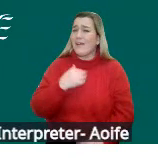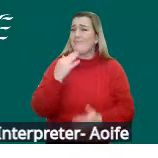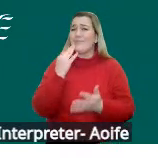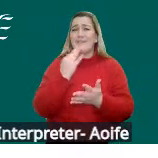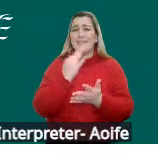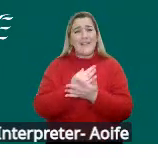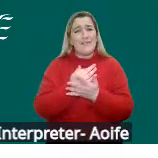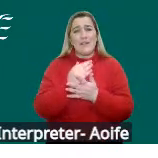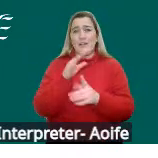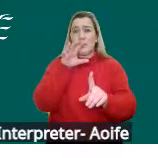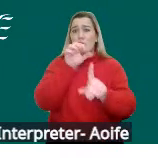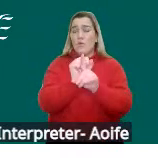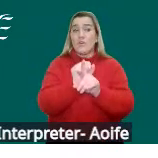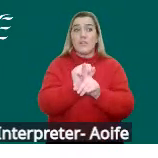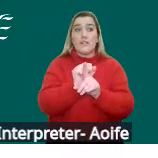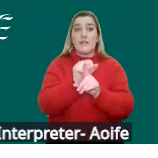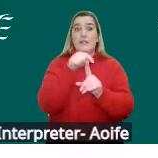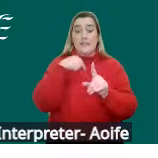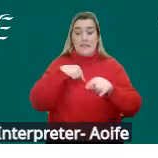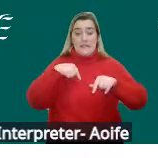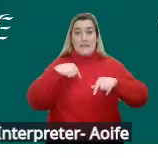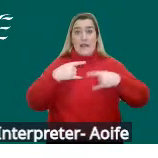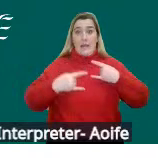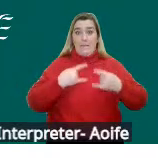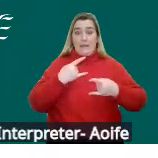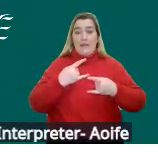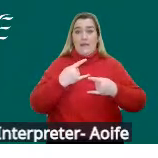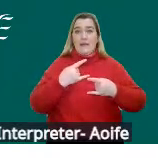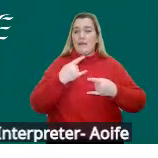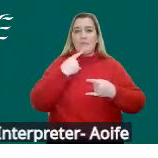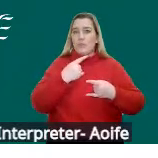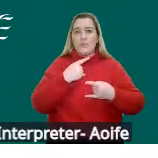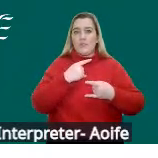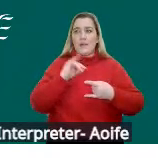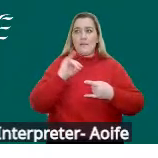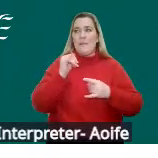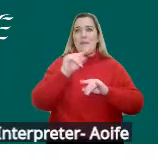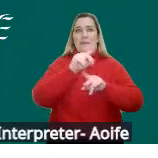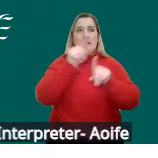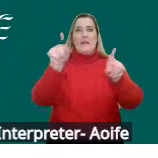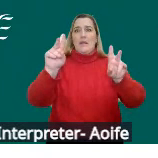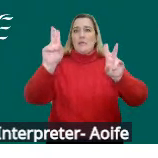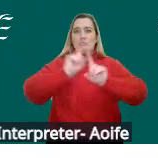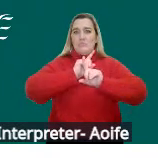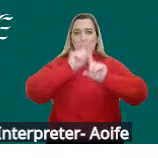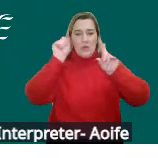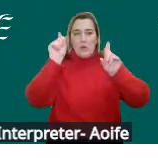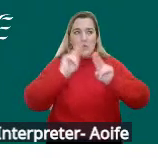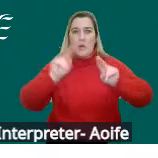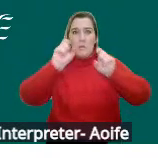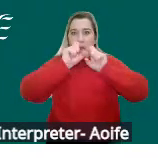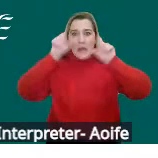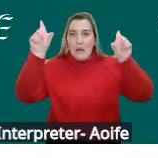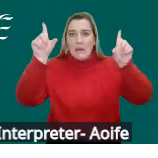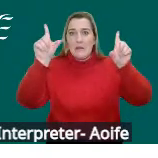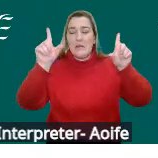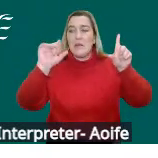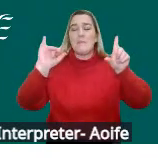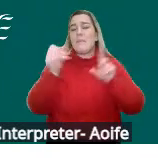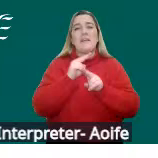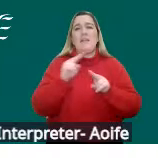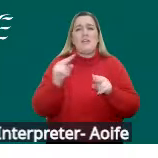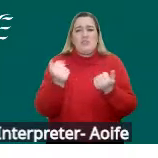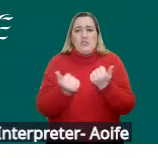way more than anyone else. And they may not even notice. And even if they do, they're very unlikely to be judging you. Another